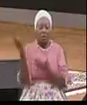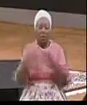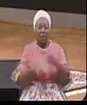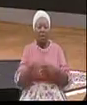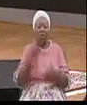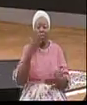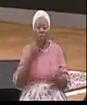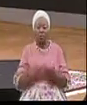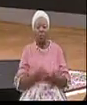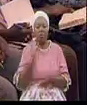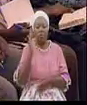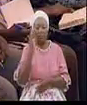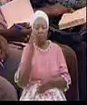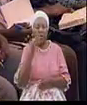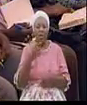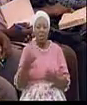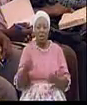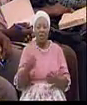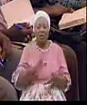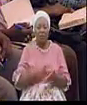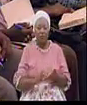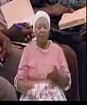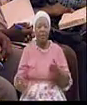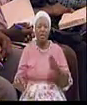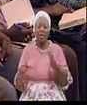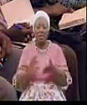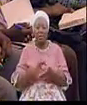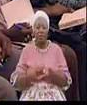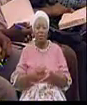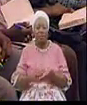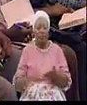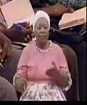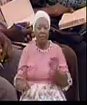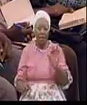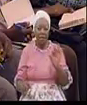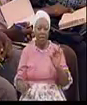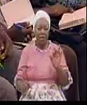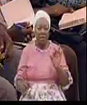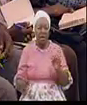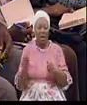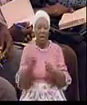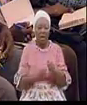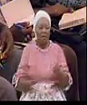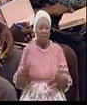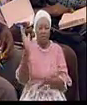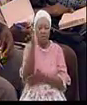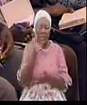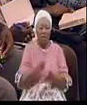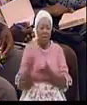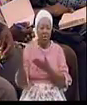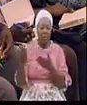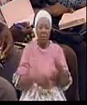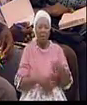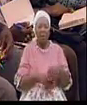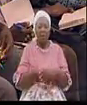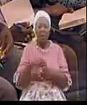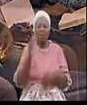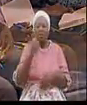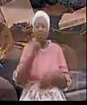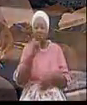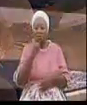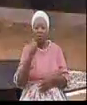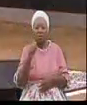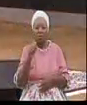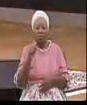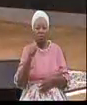verse 19, every tree that bringeth not forth good fruit